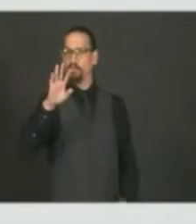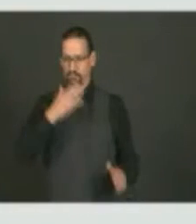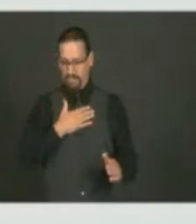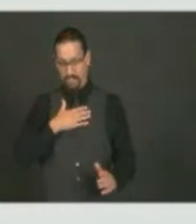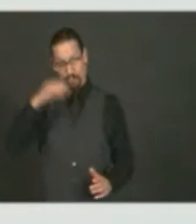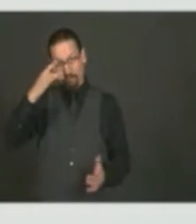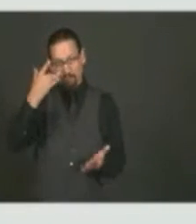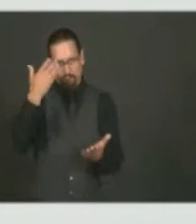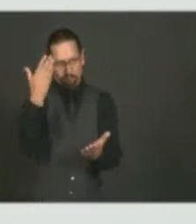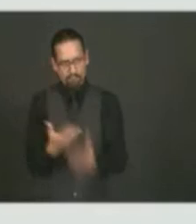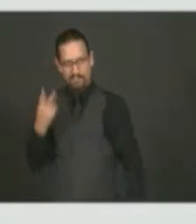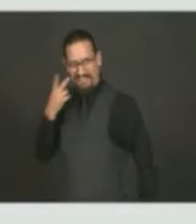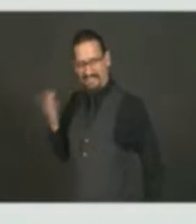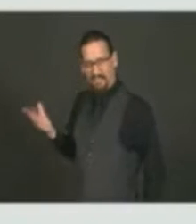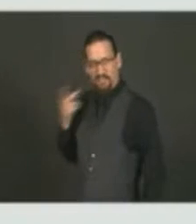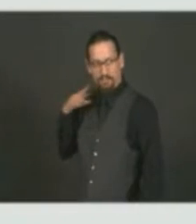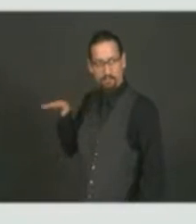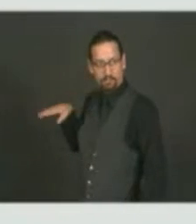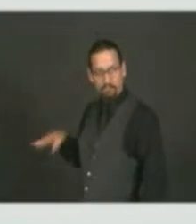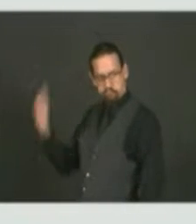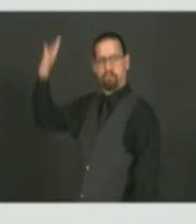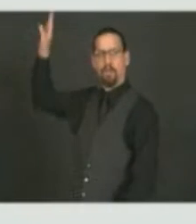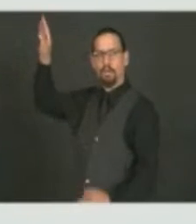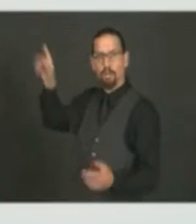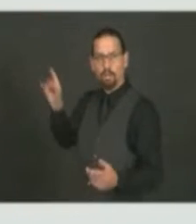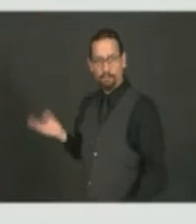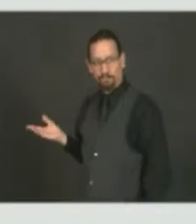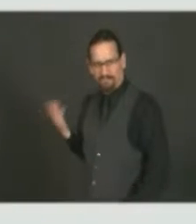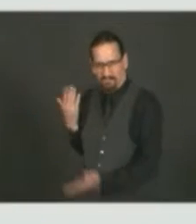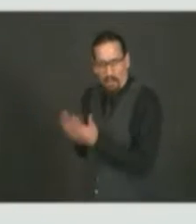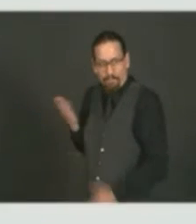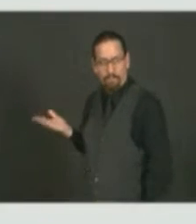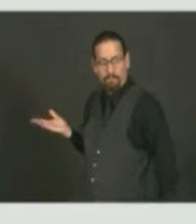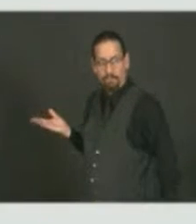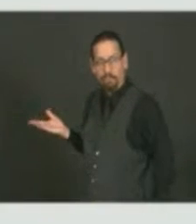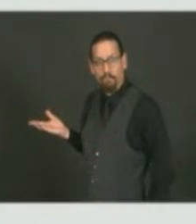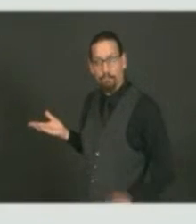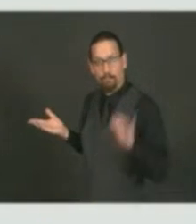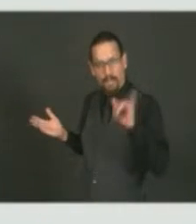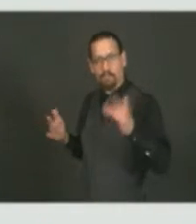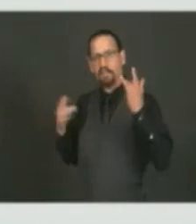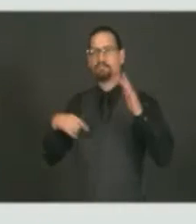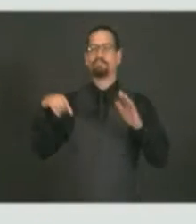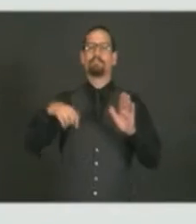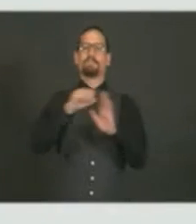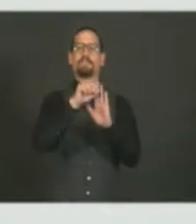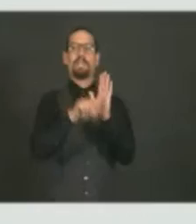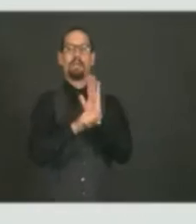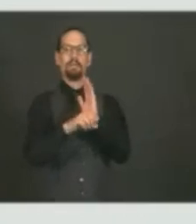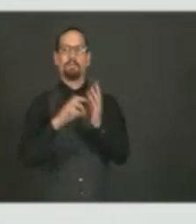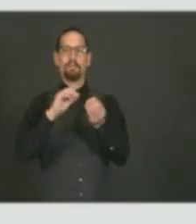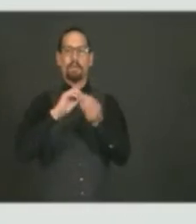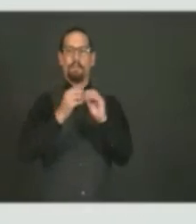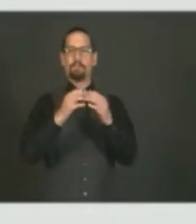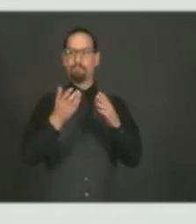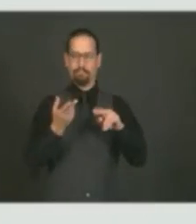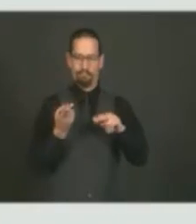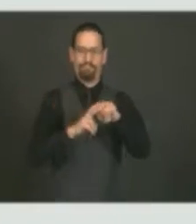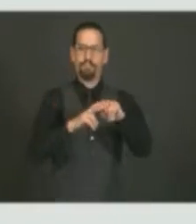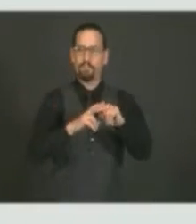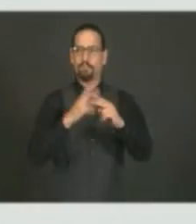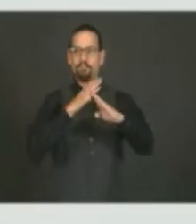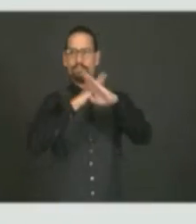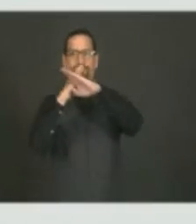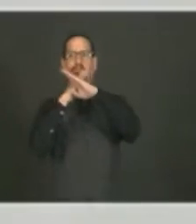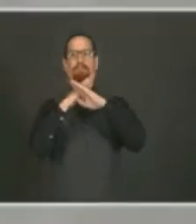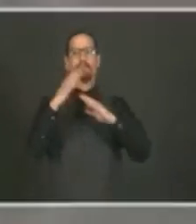we wound up on the travel restriction list for these other states. So, like, everybody has to wear their mask. So whether you're on